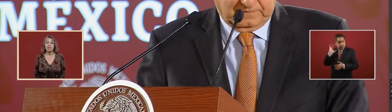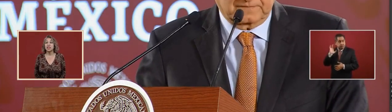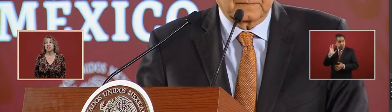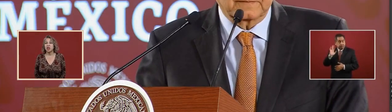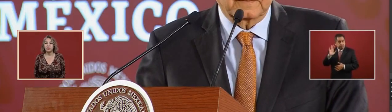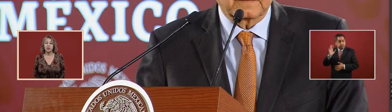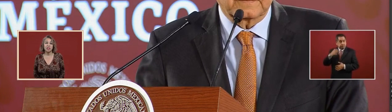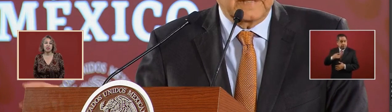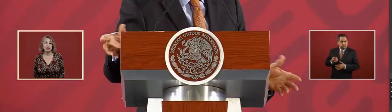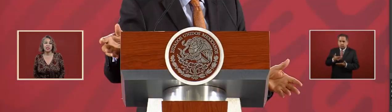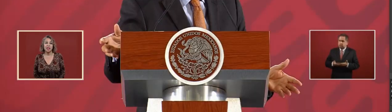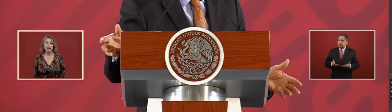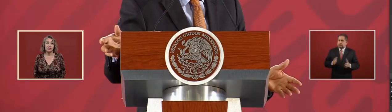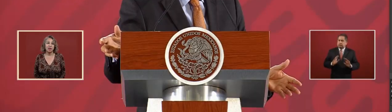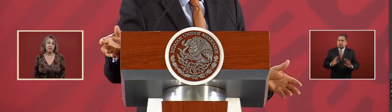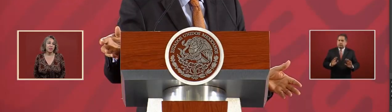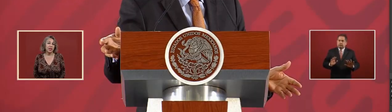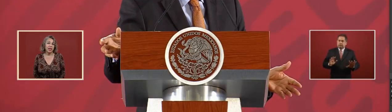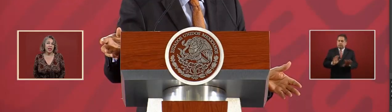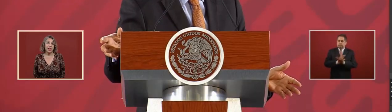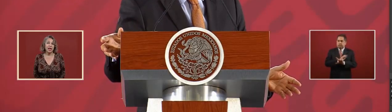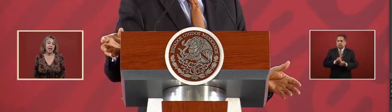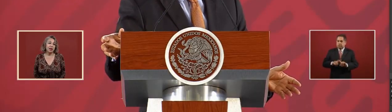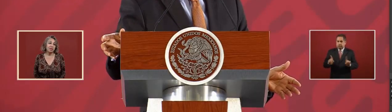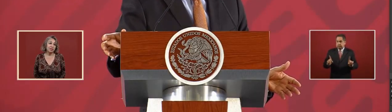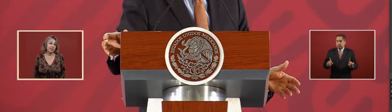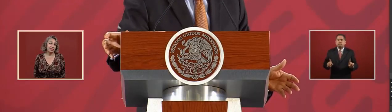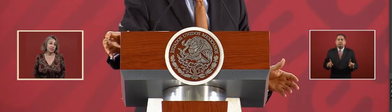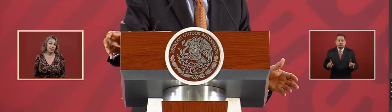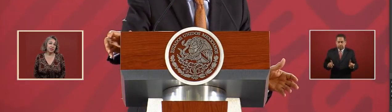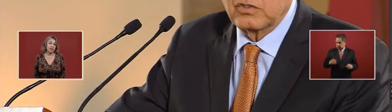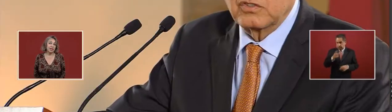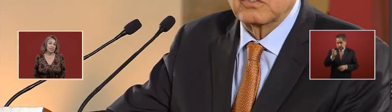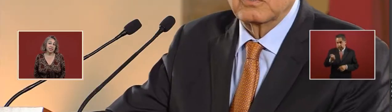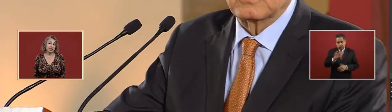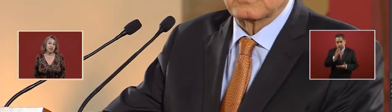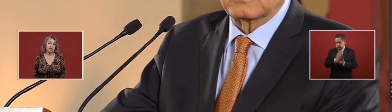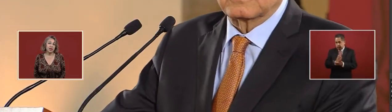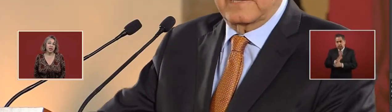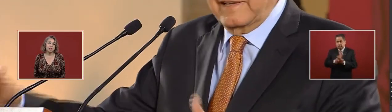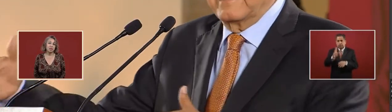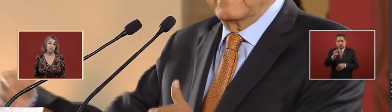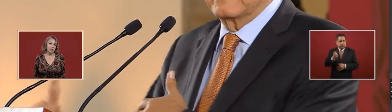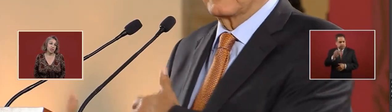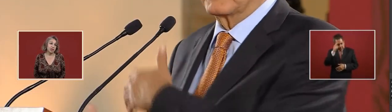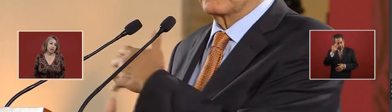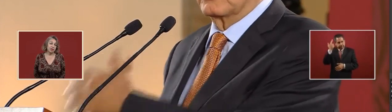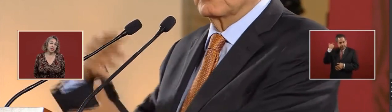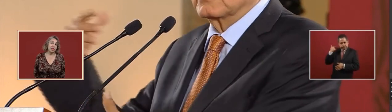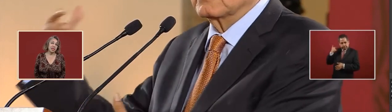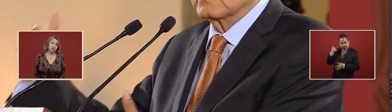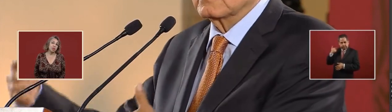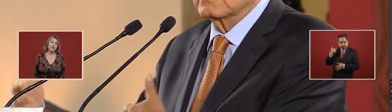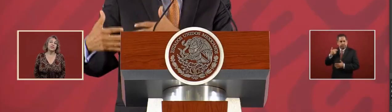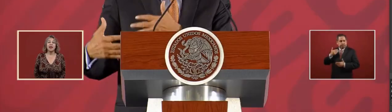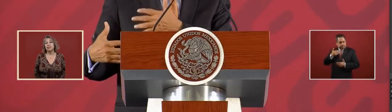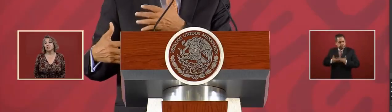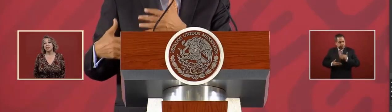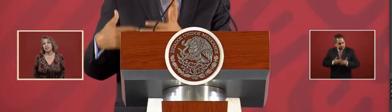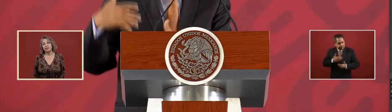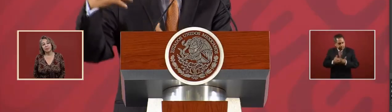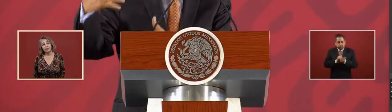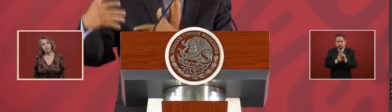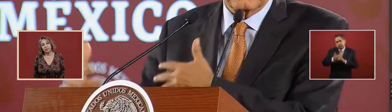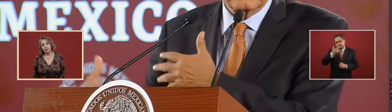our slingshot, and we used to call ya, it a tirador. And now, eso no. That's not going on so much. Se avanzó. Yes, we've